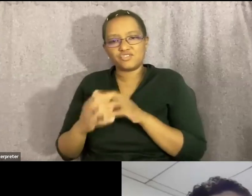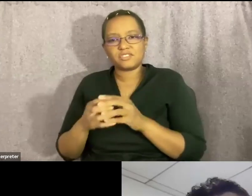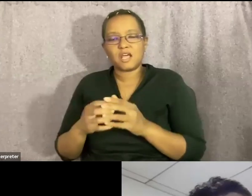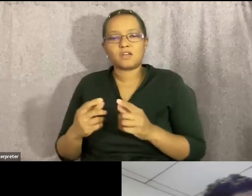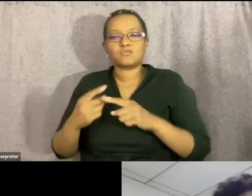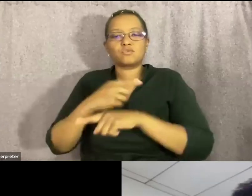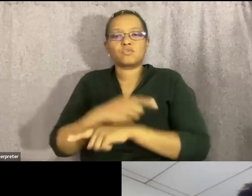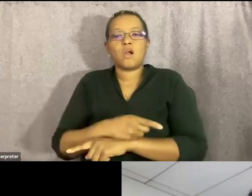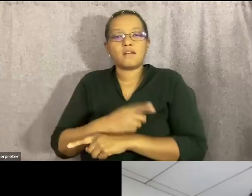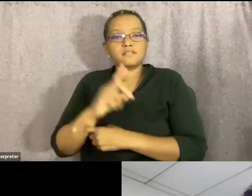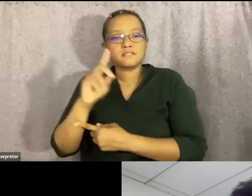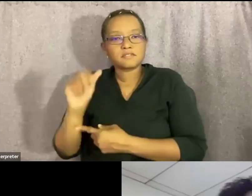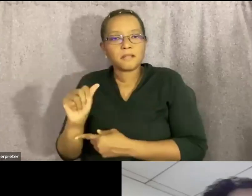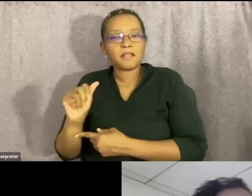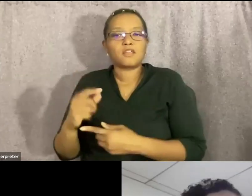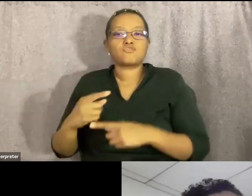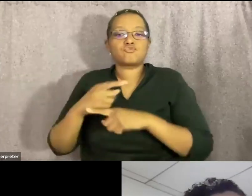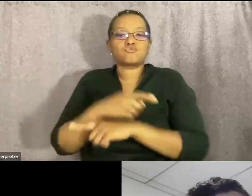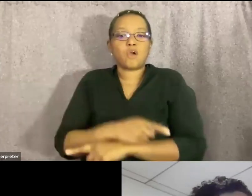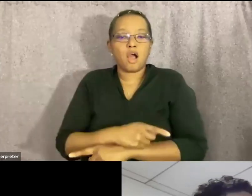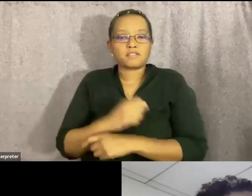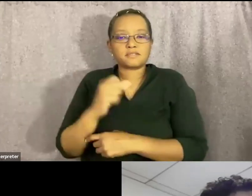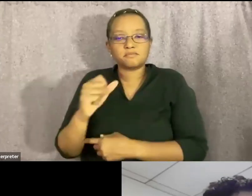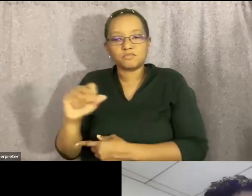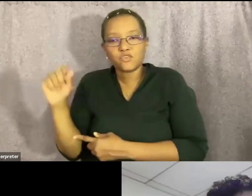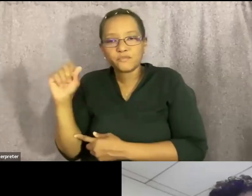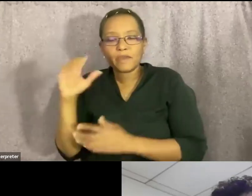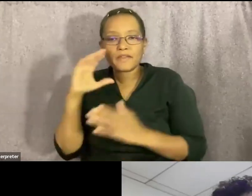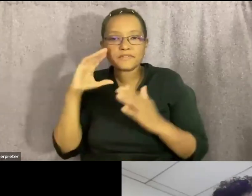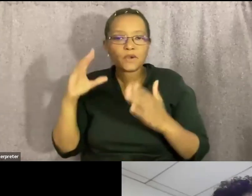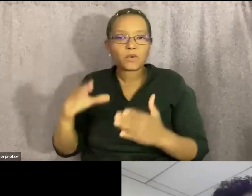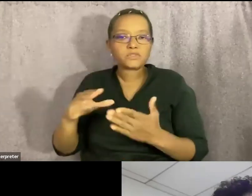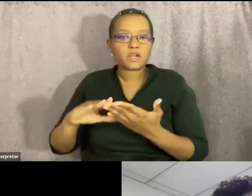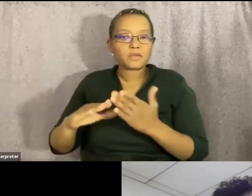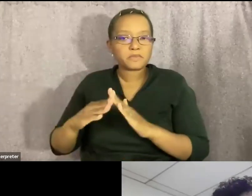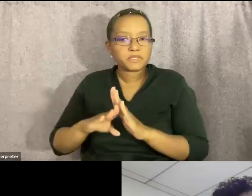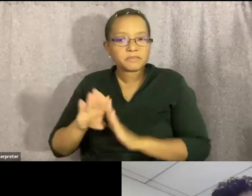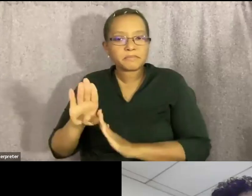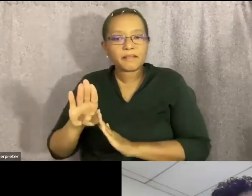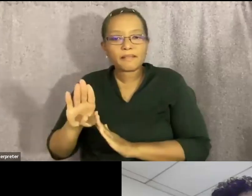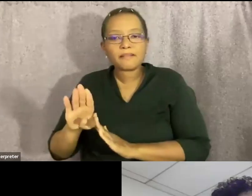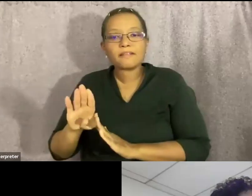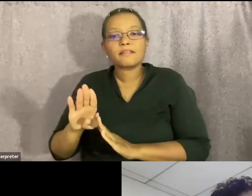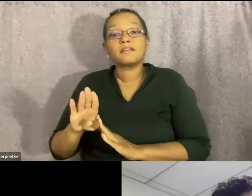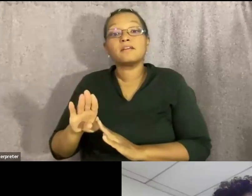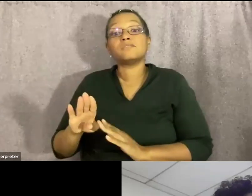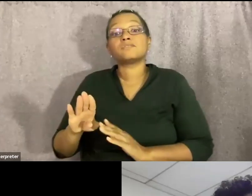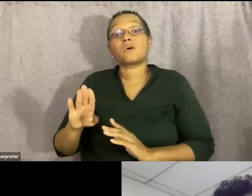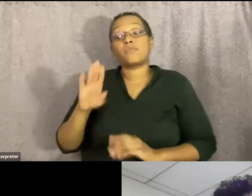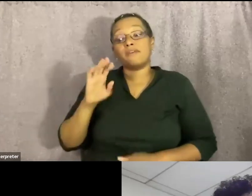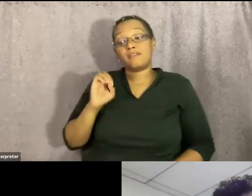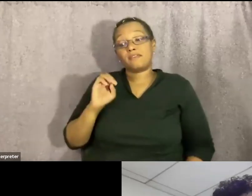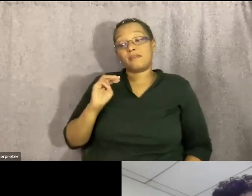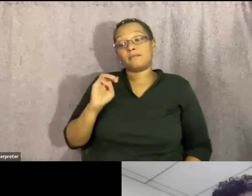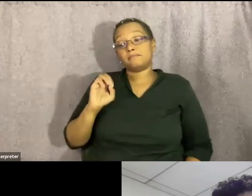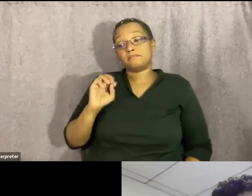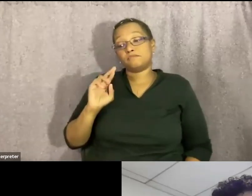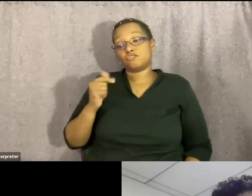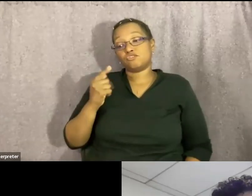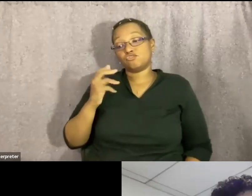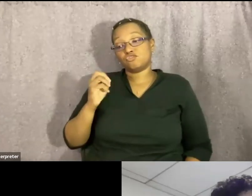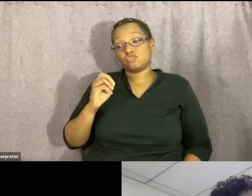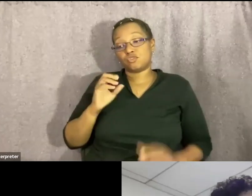I am hyperverbal autistic, so I can go on. So I wrote down my answer because I thought it would be helpful for me